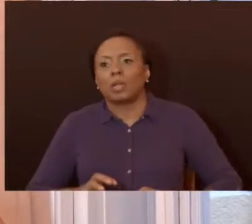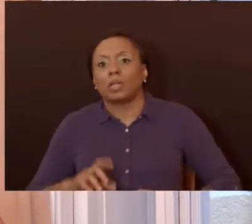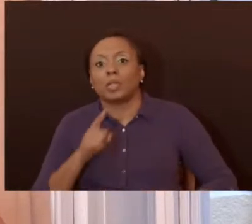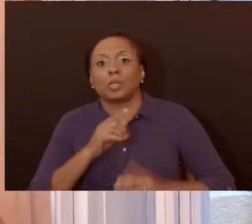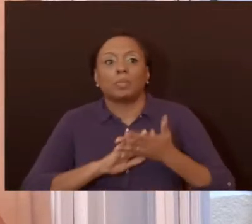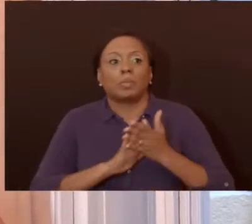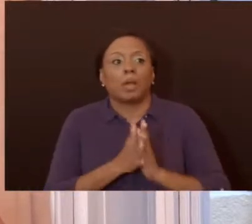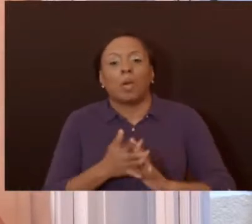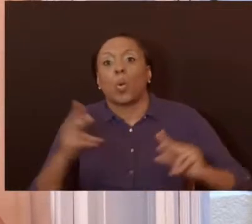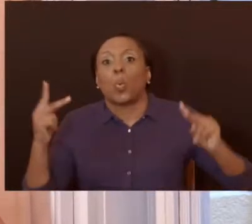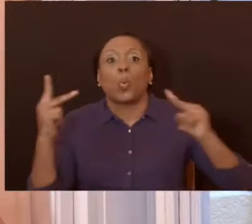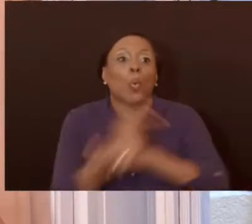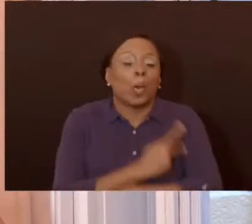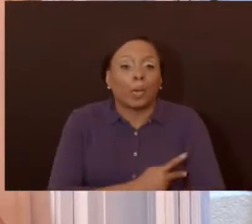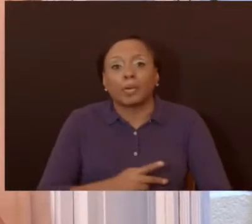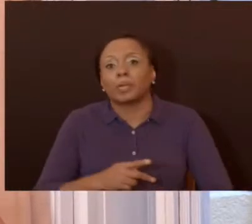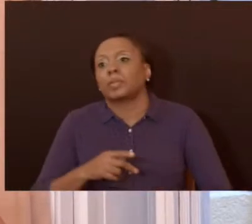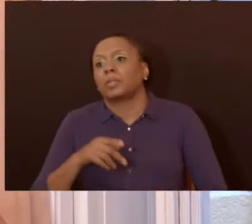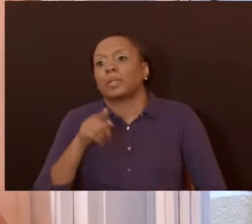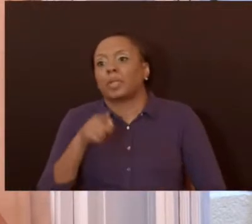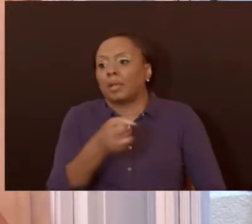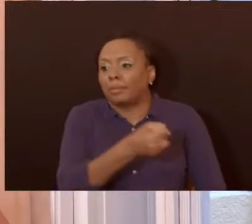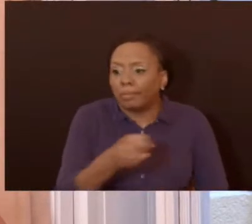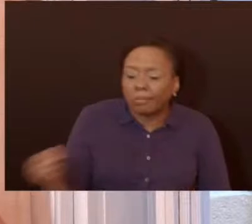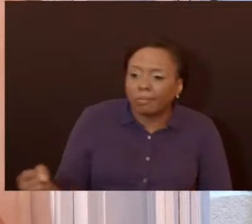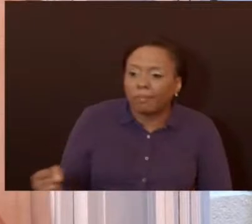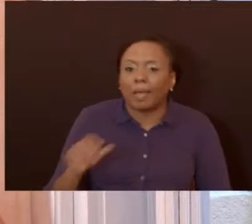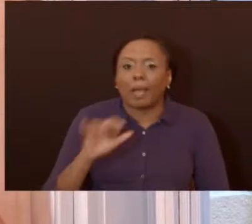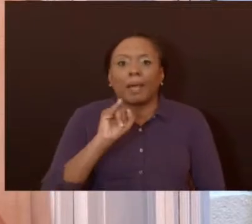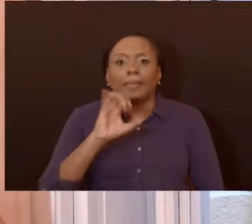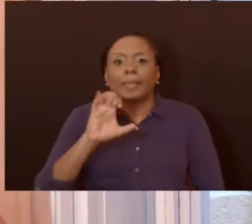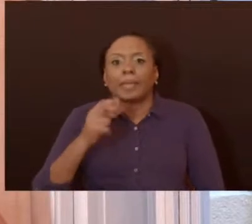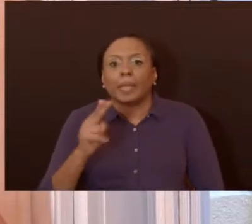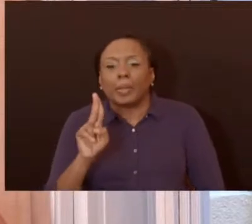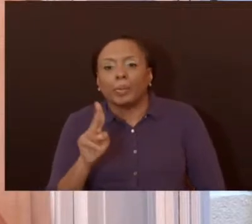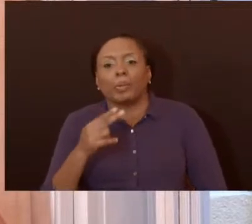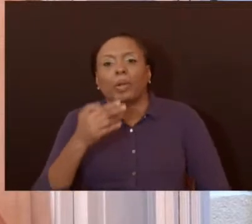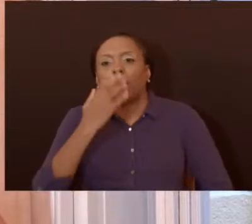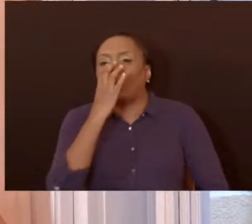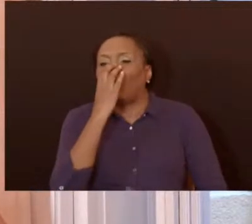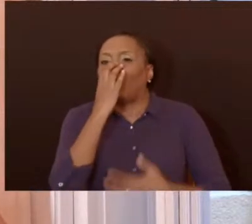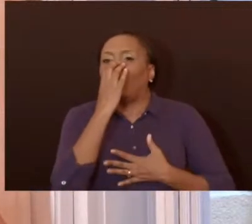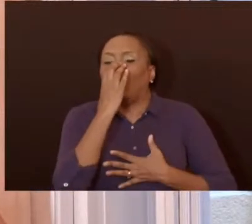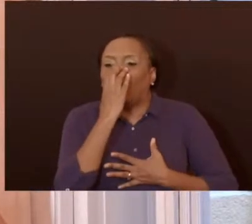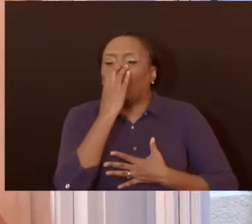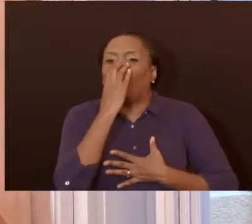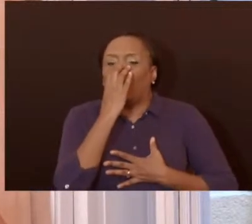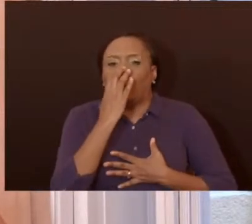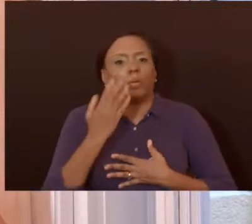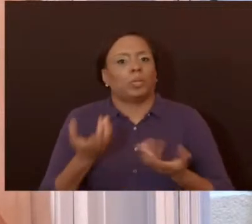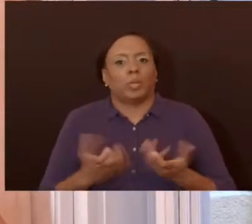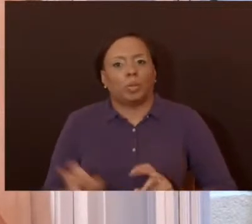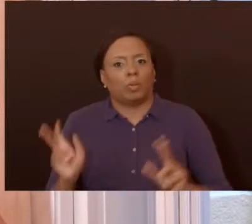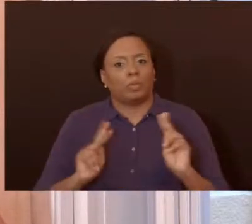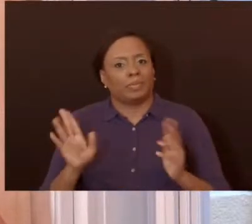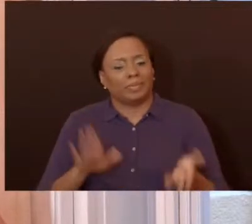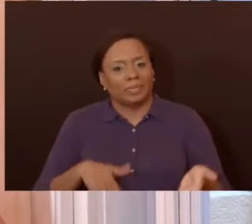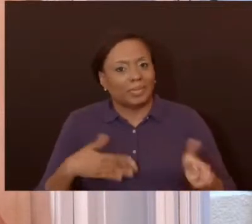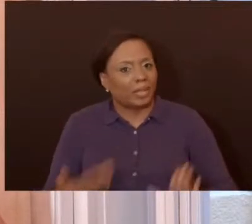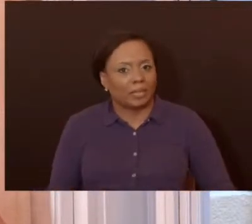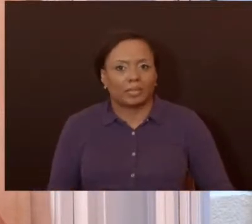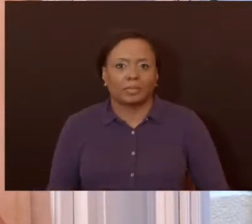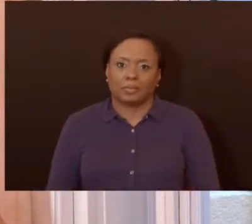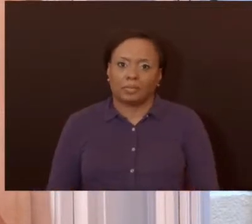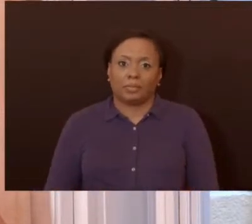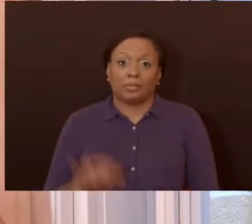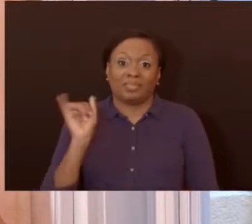in ICU and put pressure on the healthcare system. And we also don't want people dying. That is the